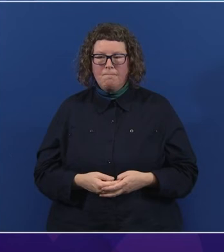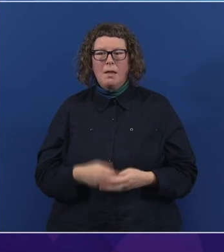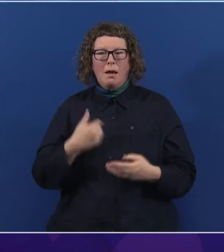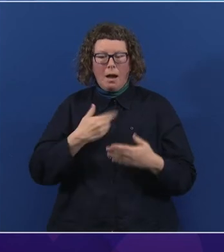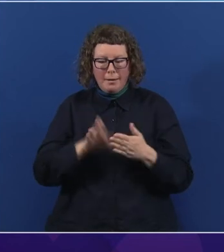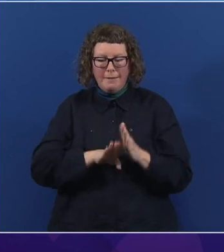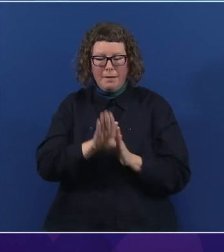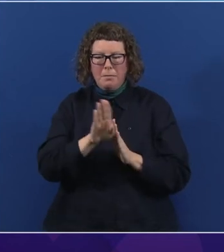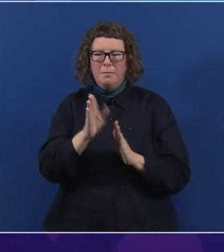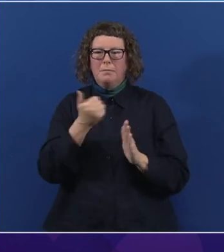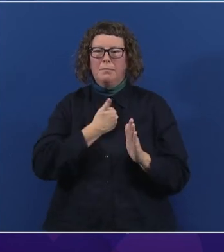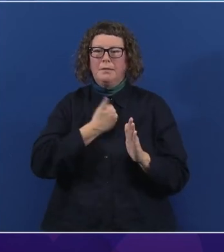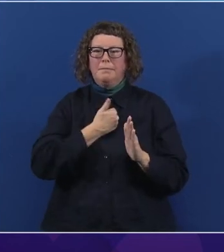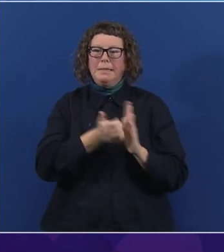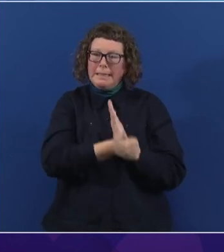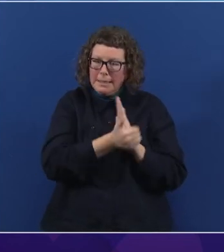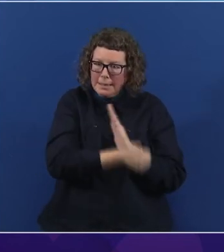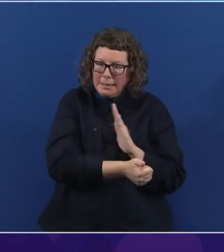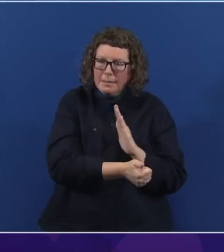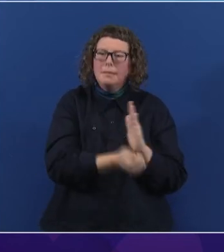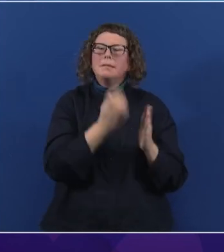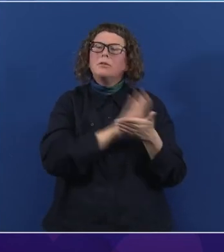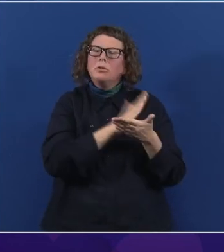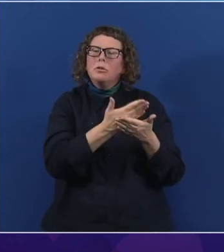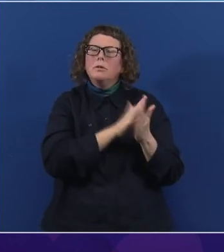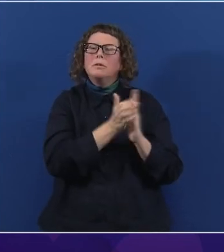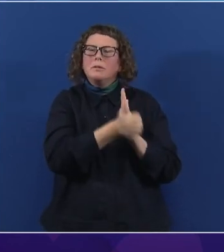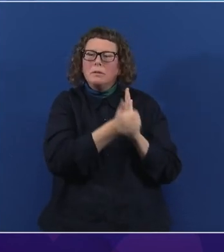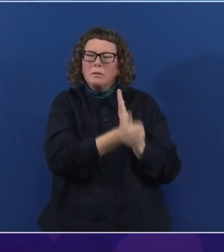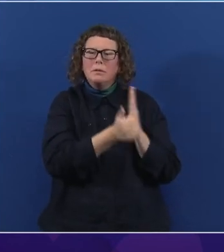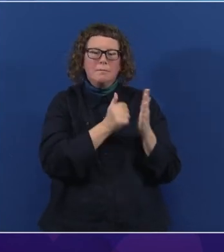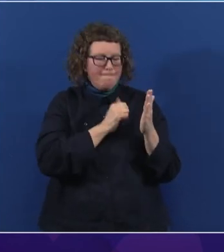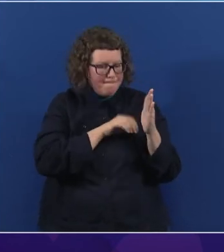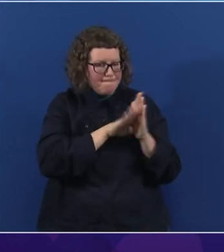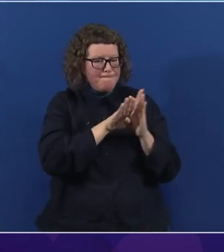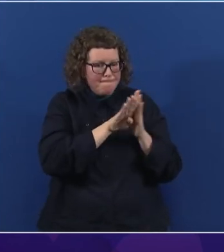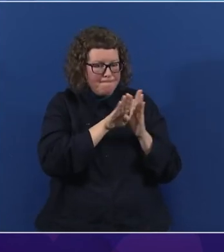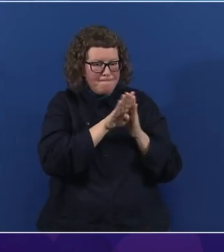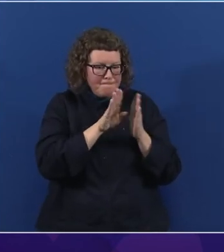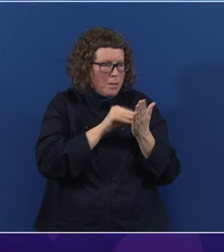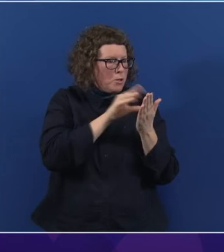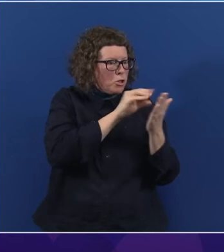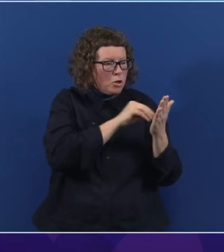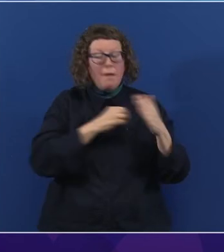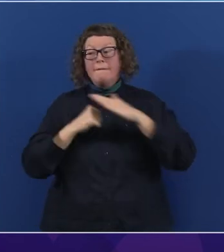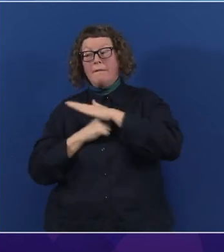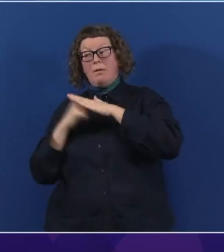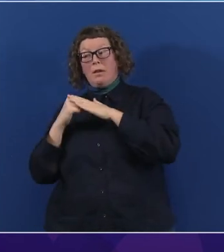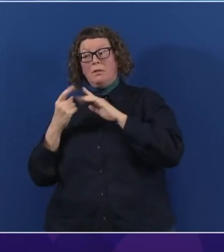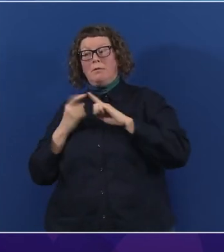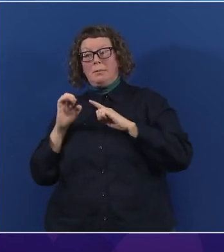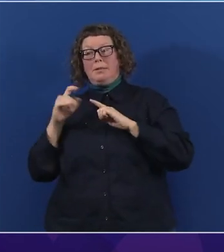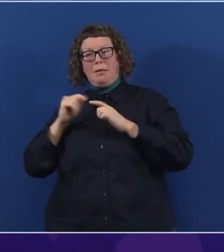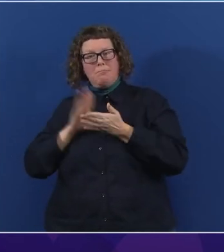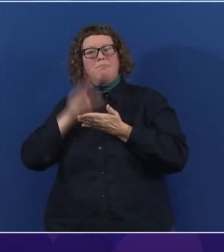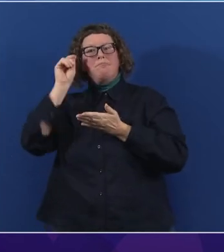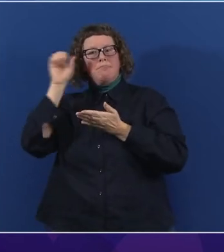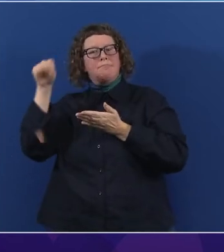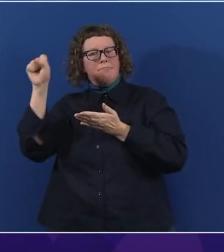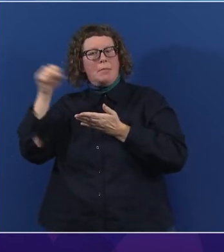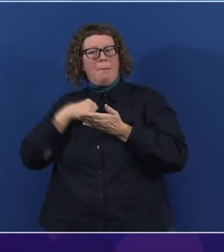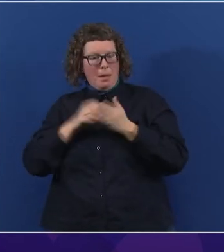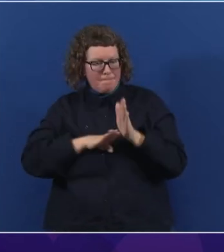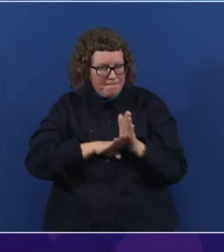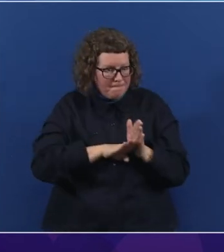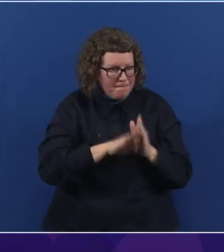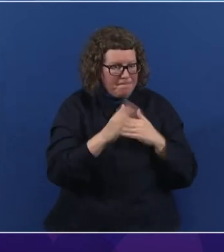as I developed my skills, my technical skills that I learned the foundation at SAIT,